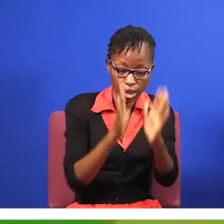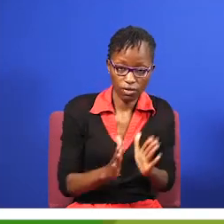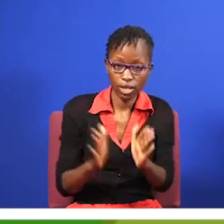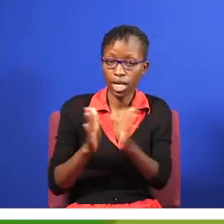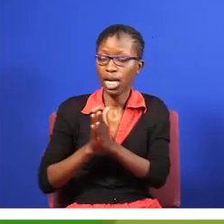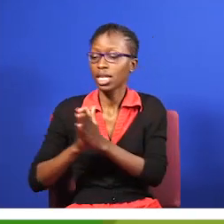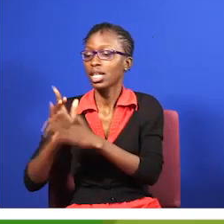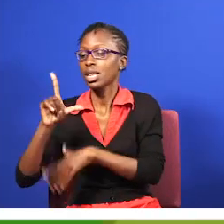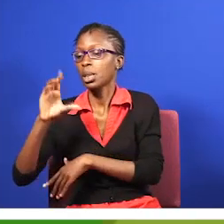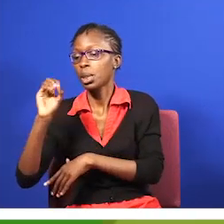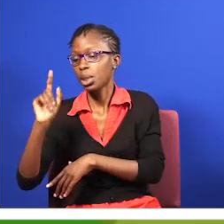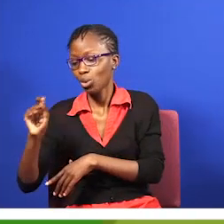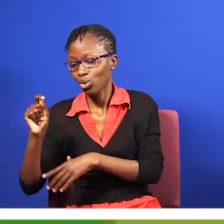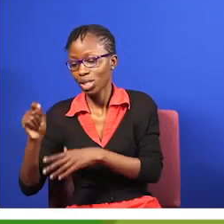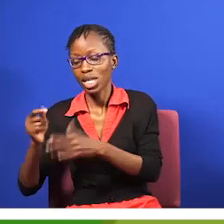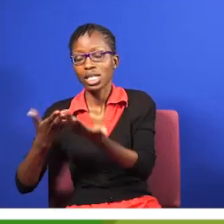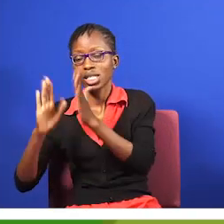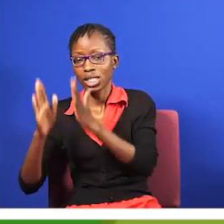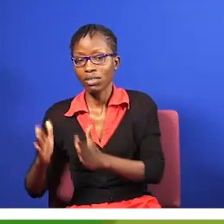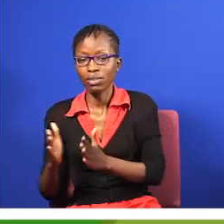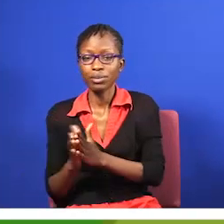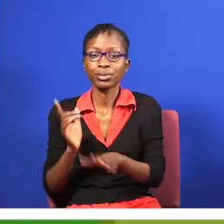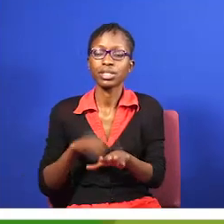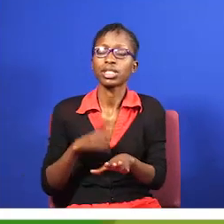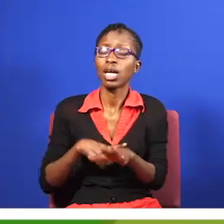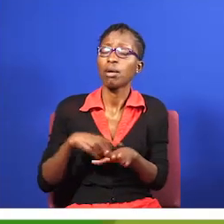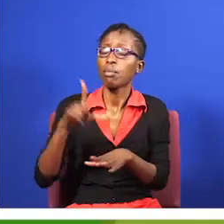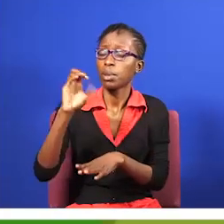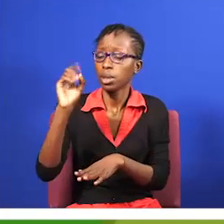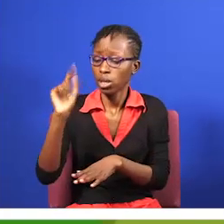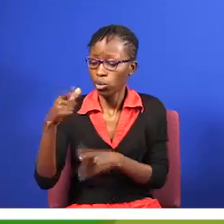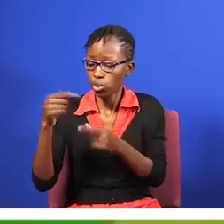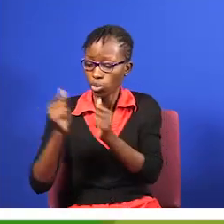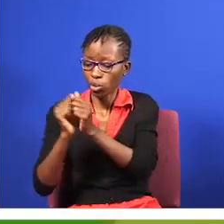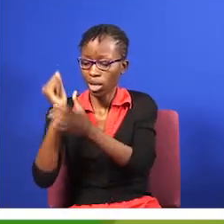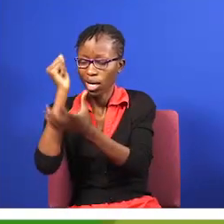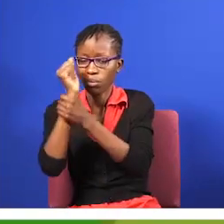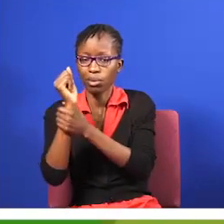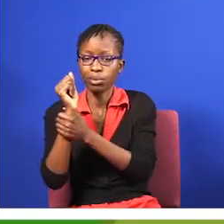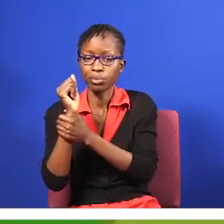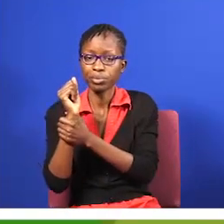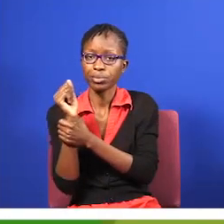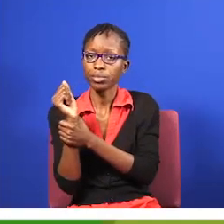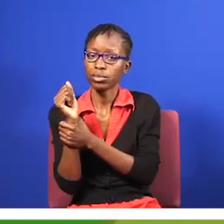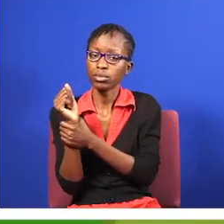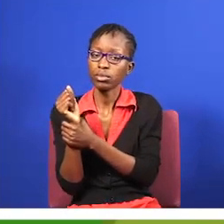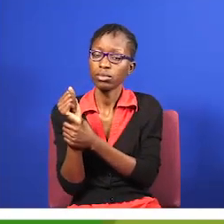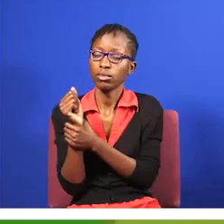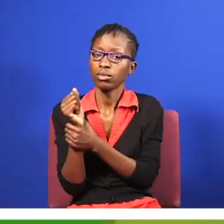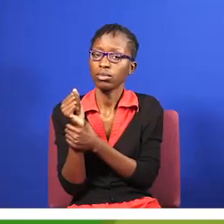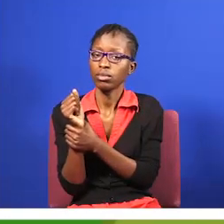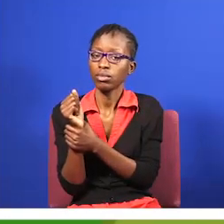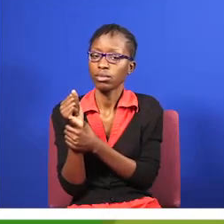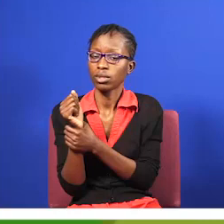herdsmen and Lot's. So now, when Lot went with Abraham, they started at some point. We